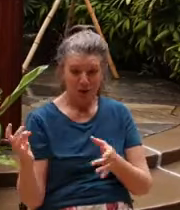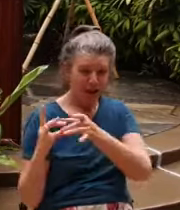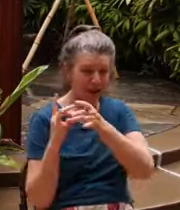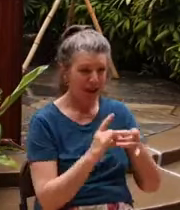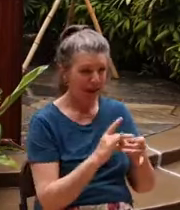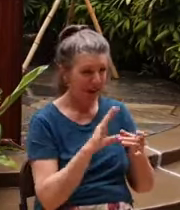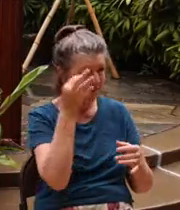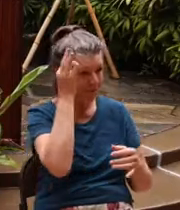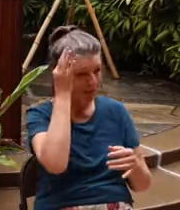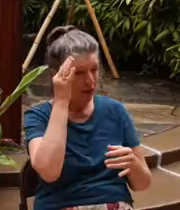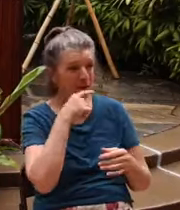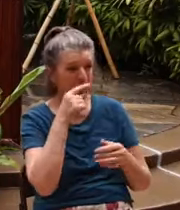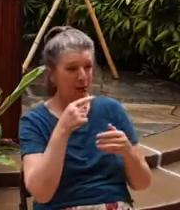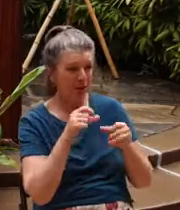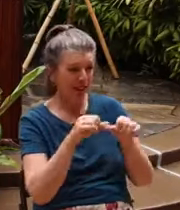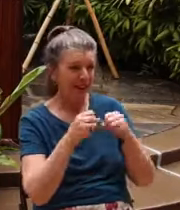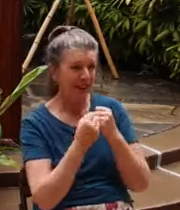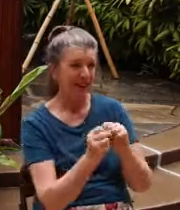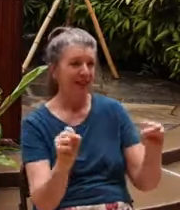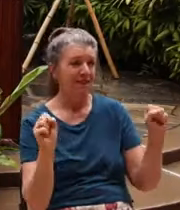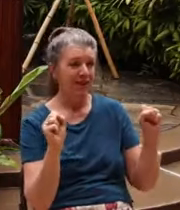FirstNet Public Safety Broadband.